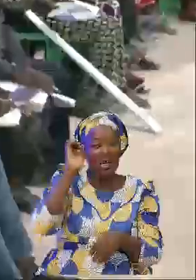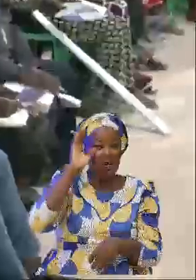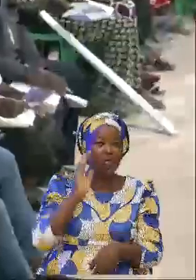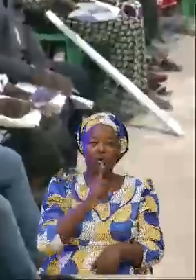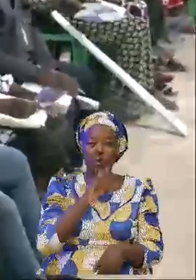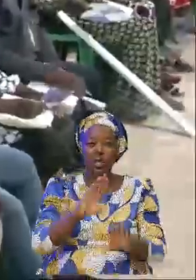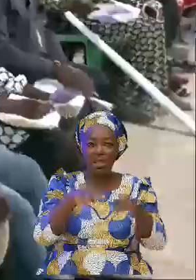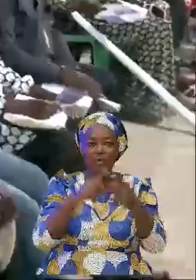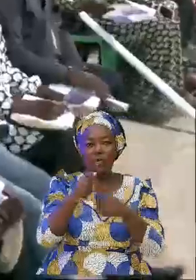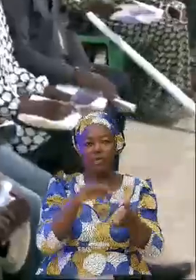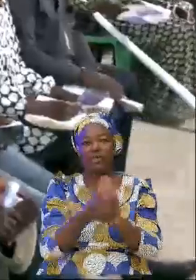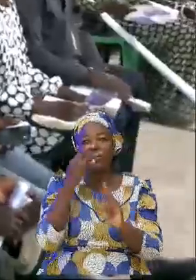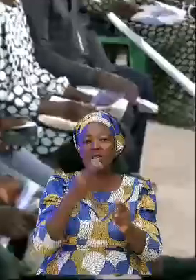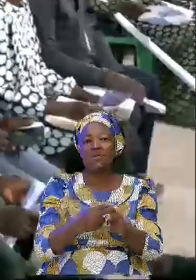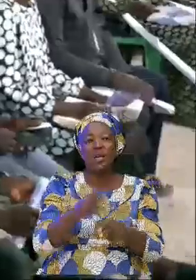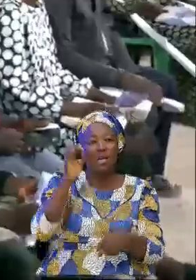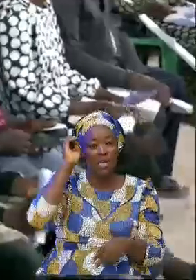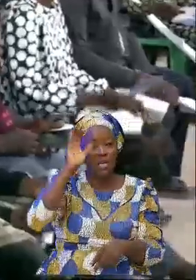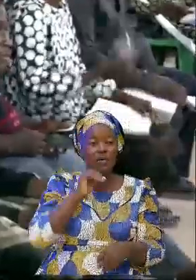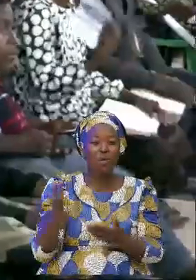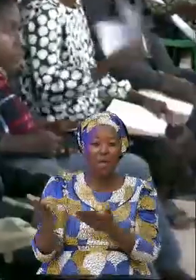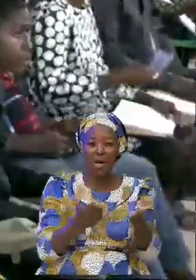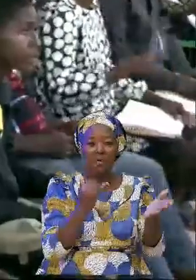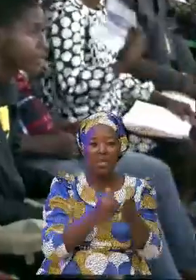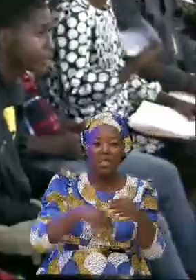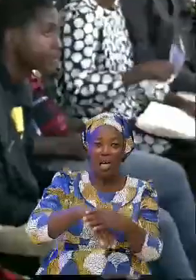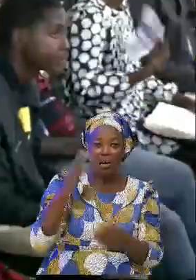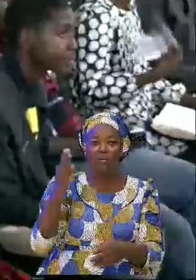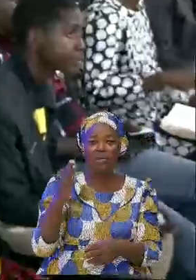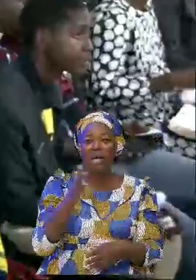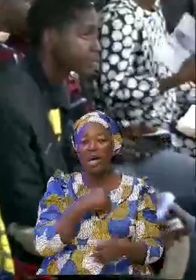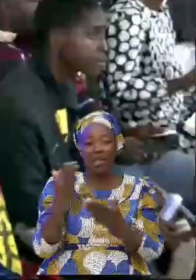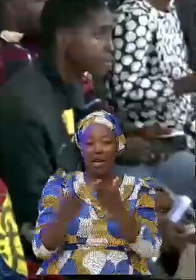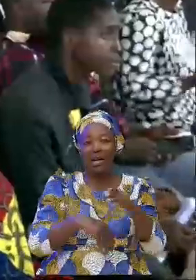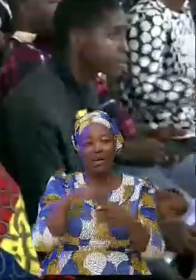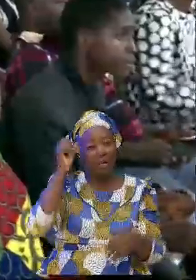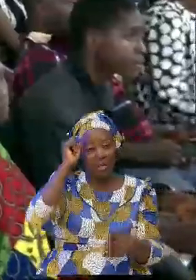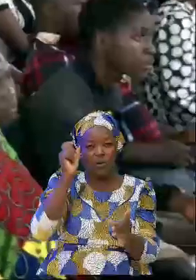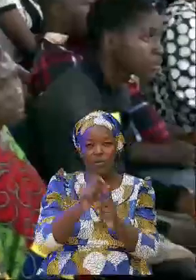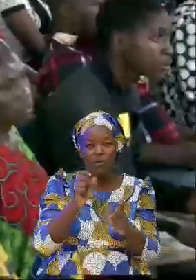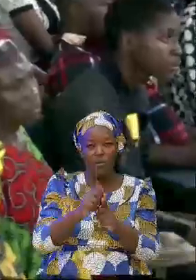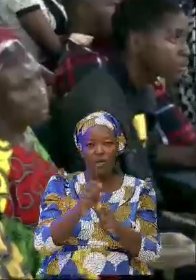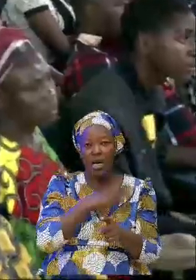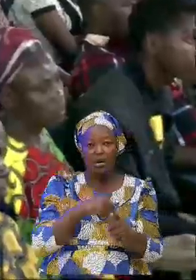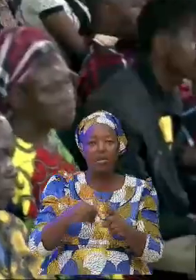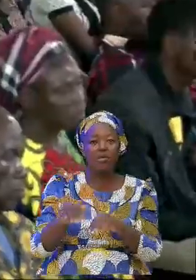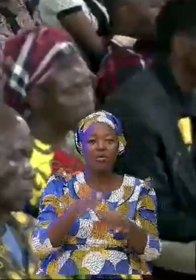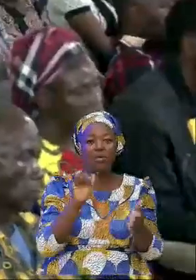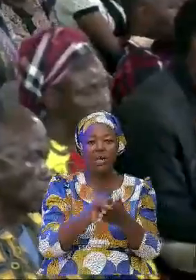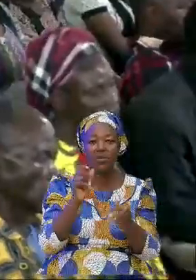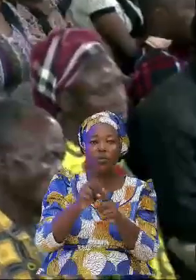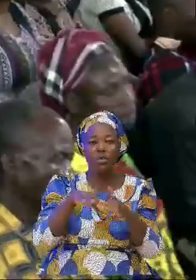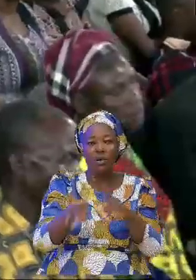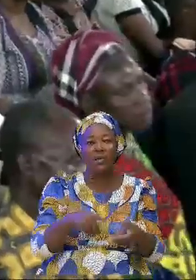Whatever he has promised, he's going to grant you. He will hasten his word, and